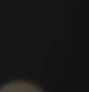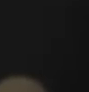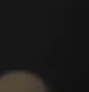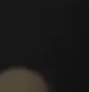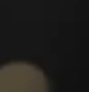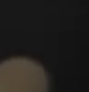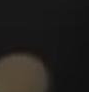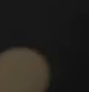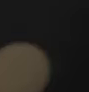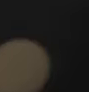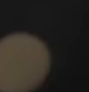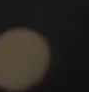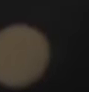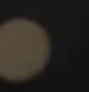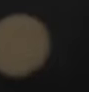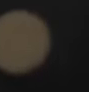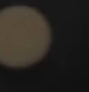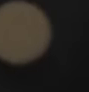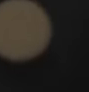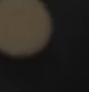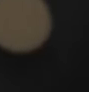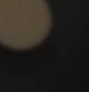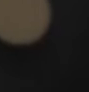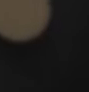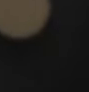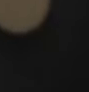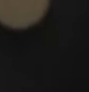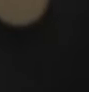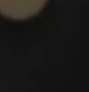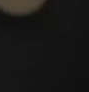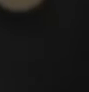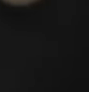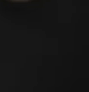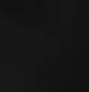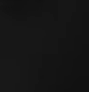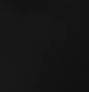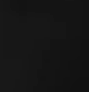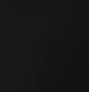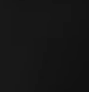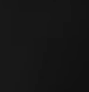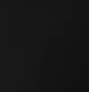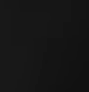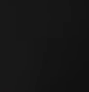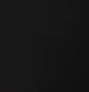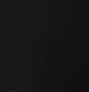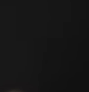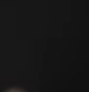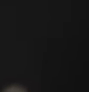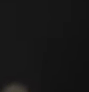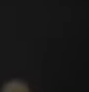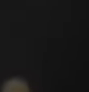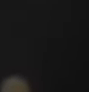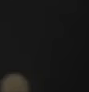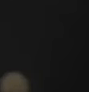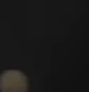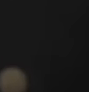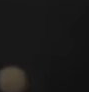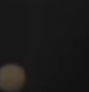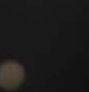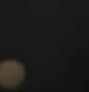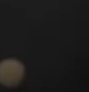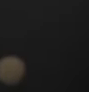have heard or watched on this station, please put your complaint in writing and send it to the General